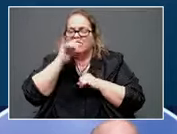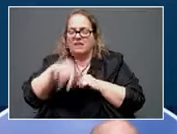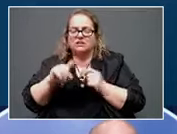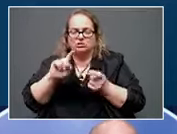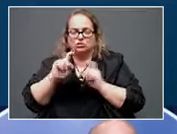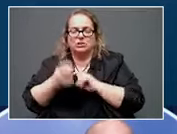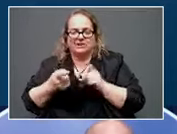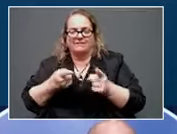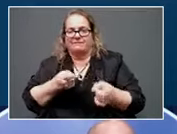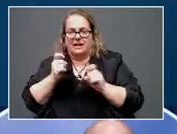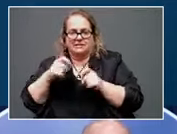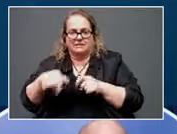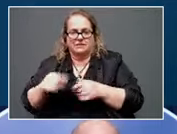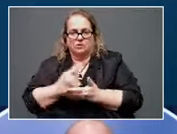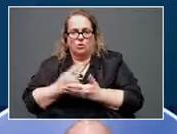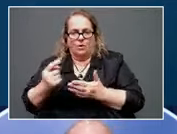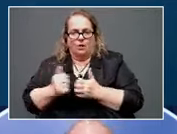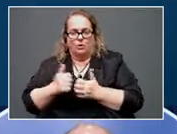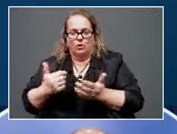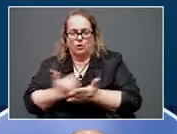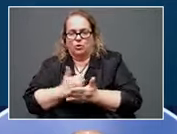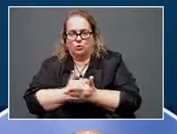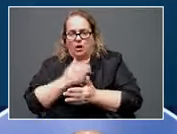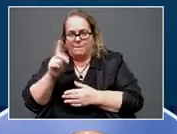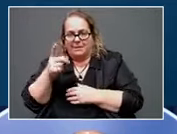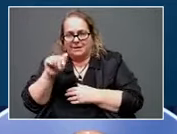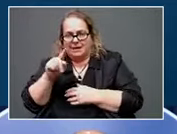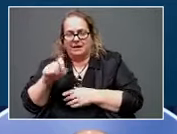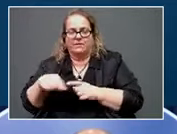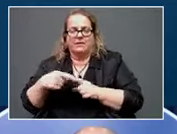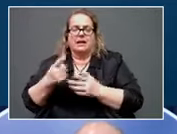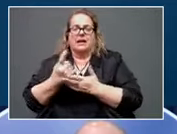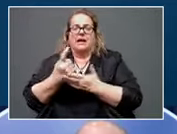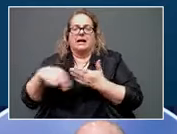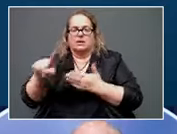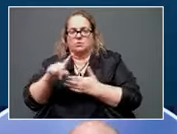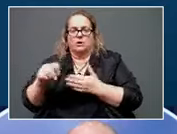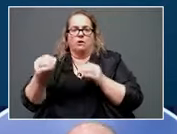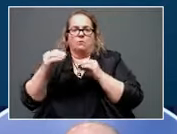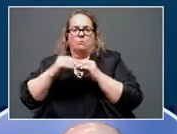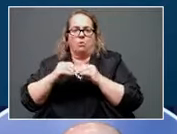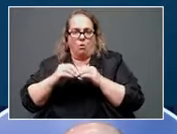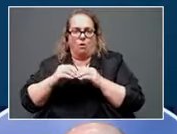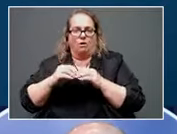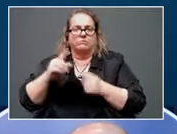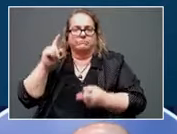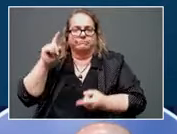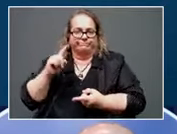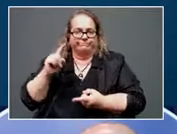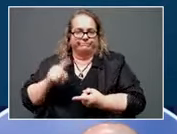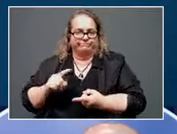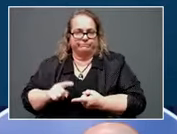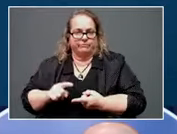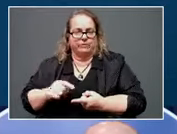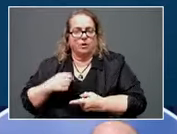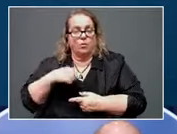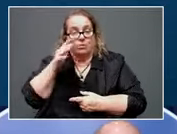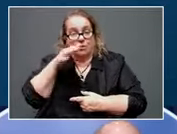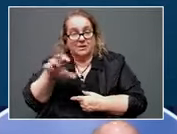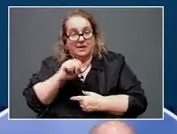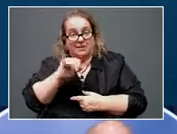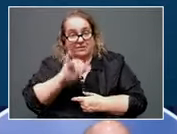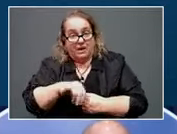with the new update, and then next week even further as our numbers continue to decline. We're going to take this, because the only way you can